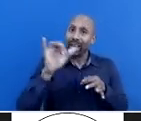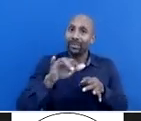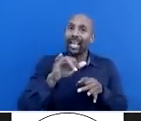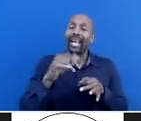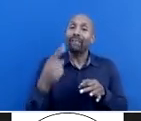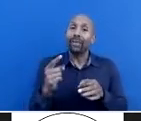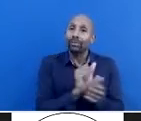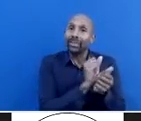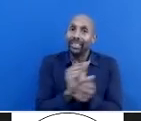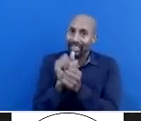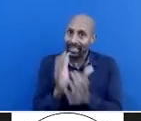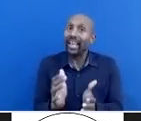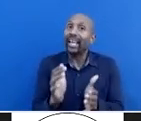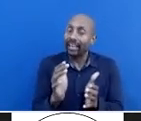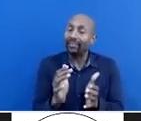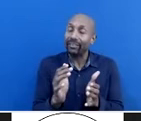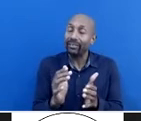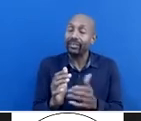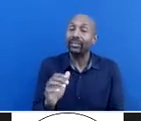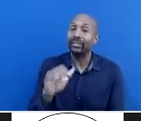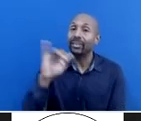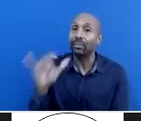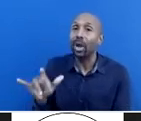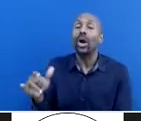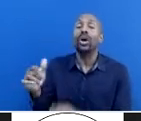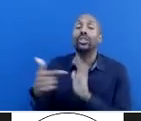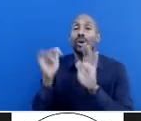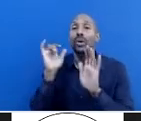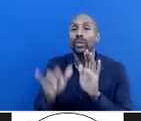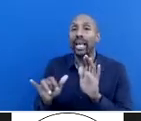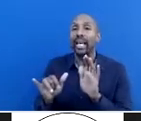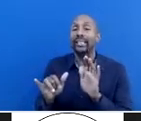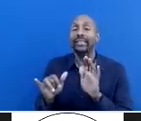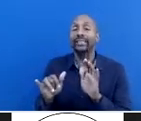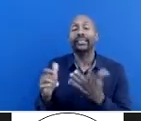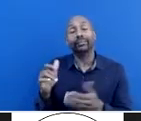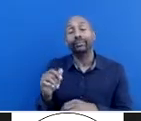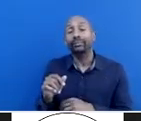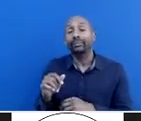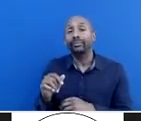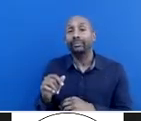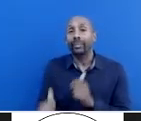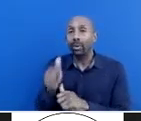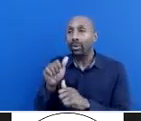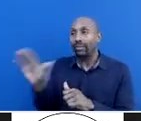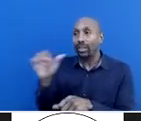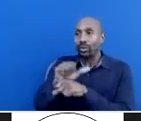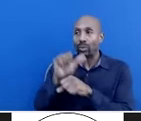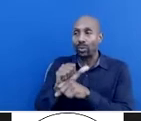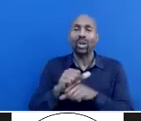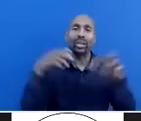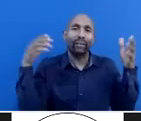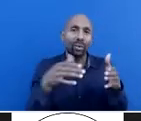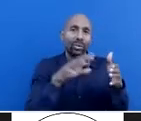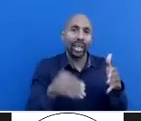is diasporic in its scope. It's largely centered on African America, but it's diasporic in its scope. So I'll go to Brazil to provide